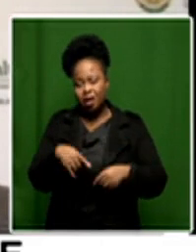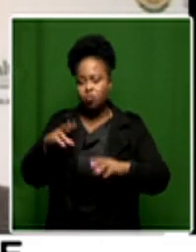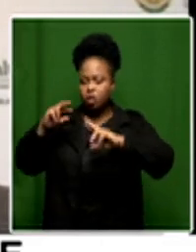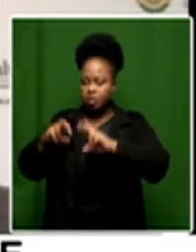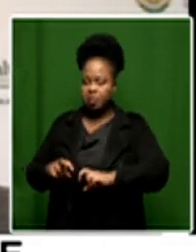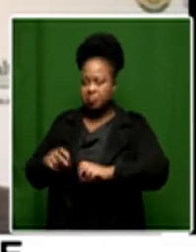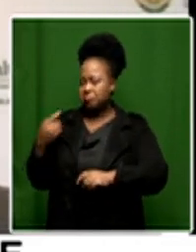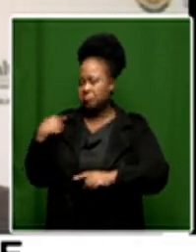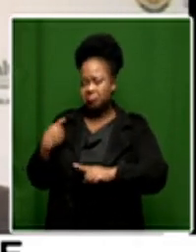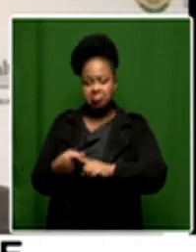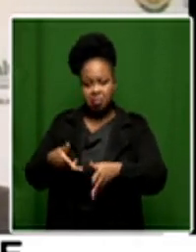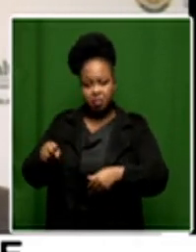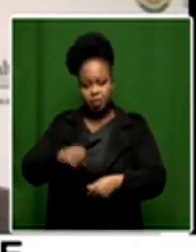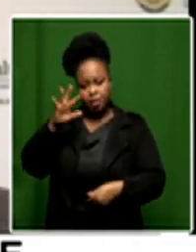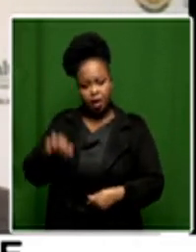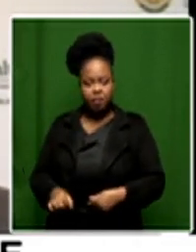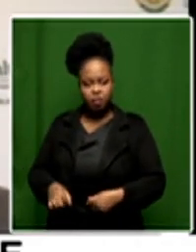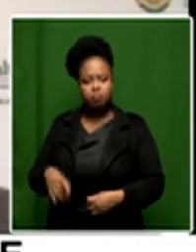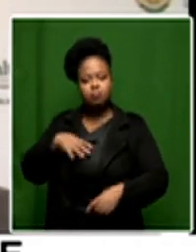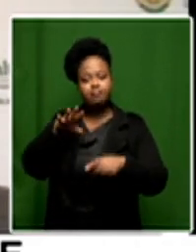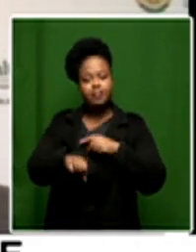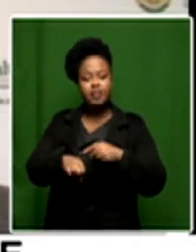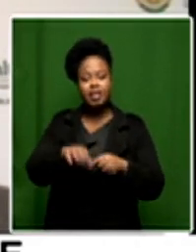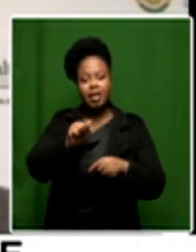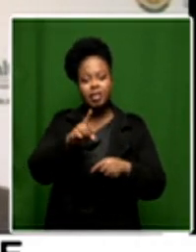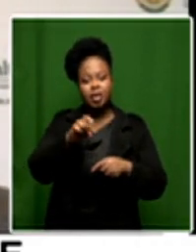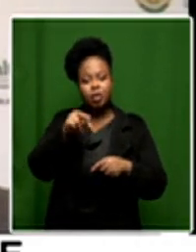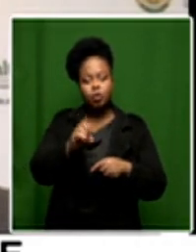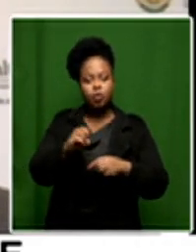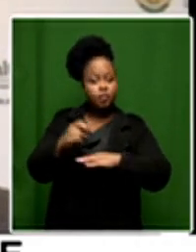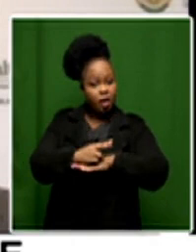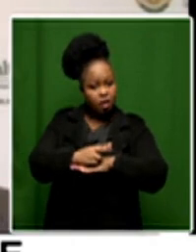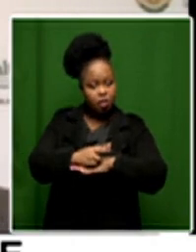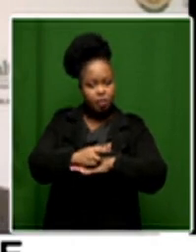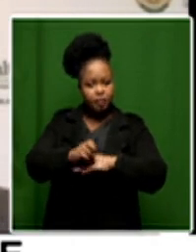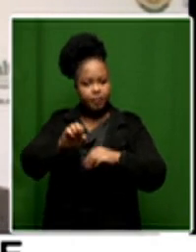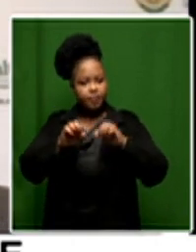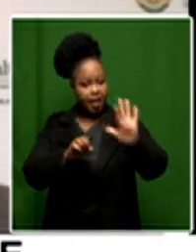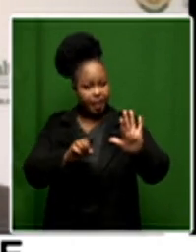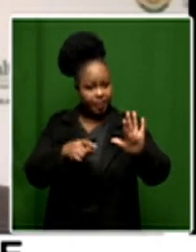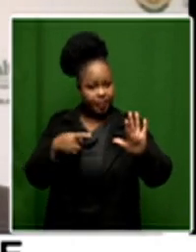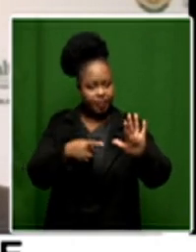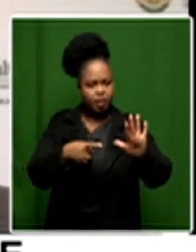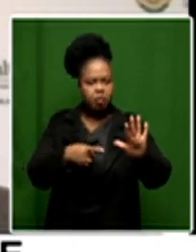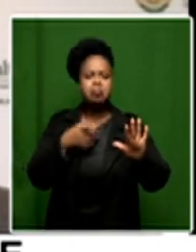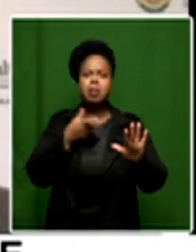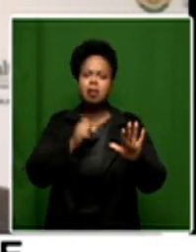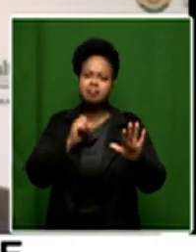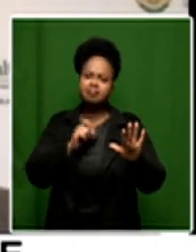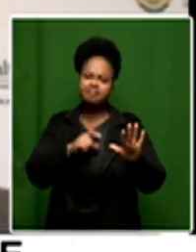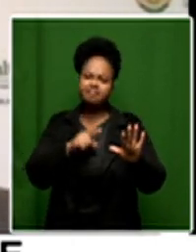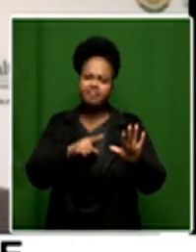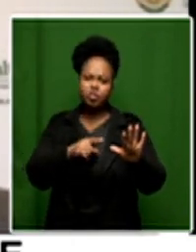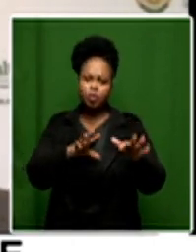done some time back in South Africa, they found that adenovirus 5 tended to have